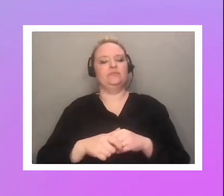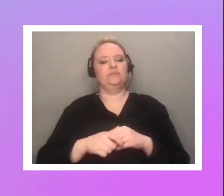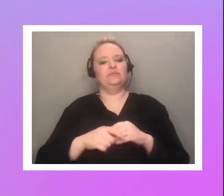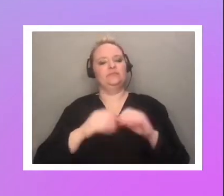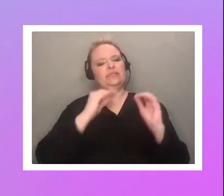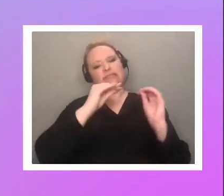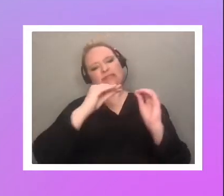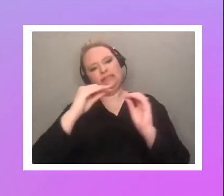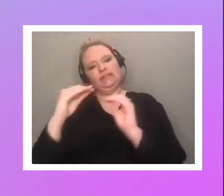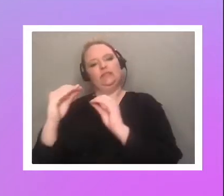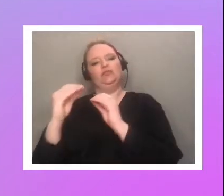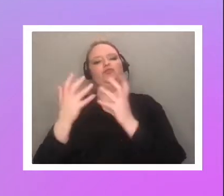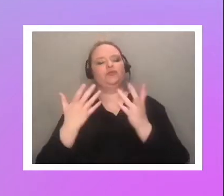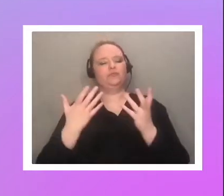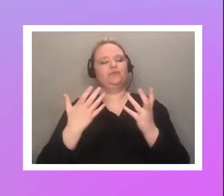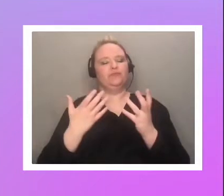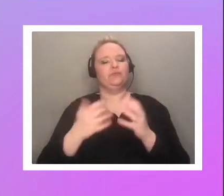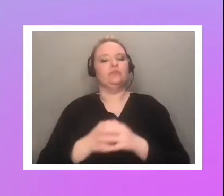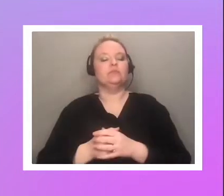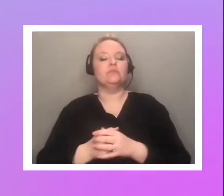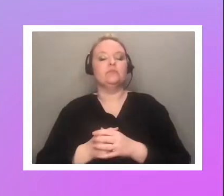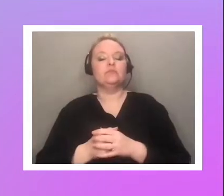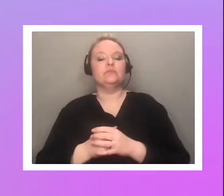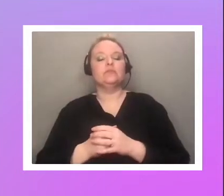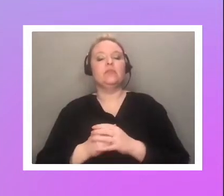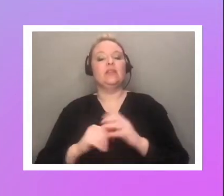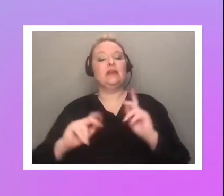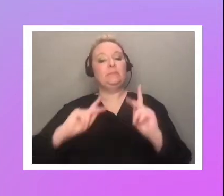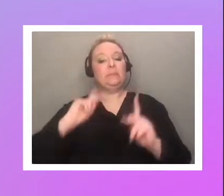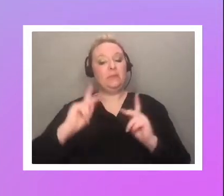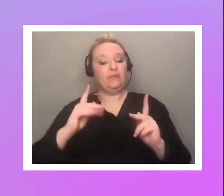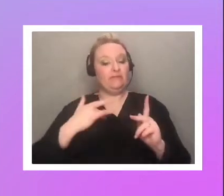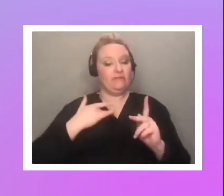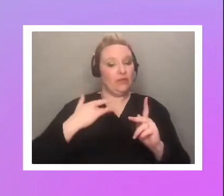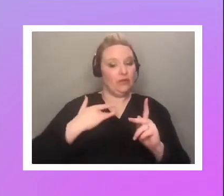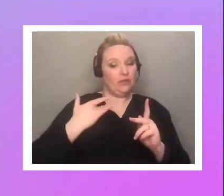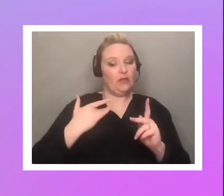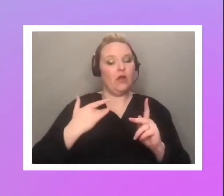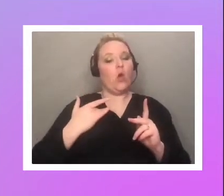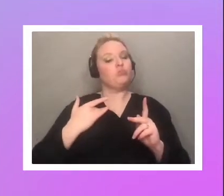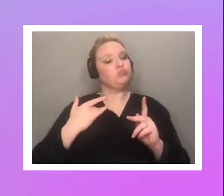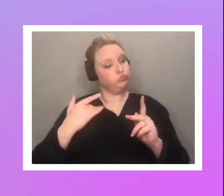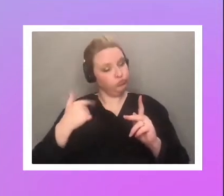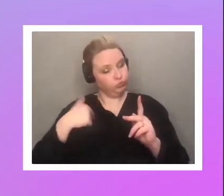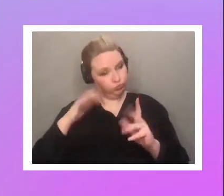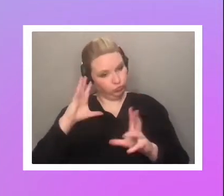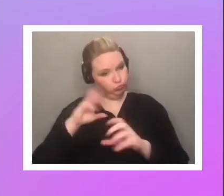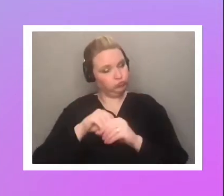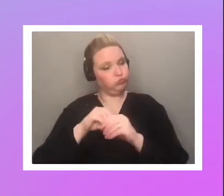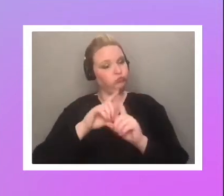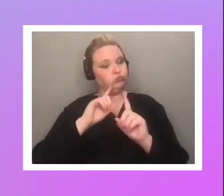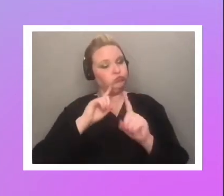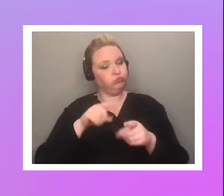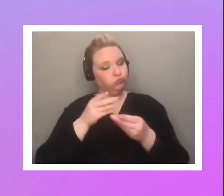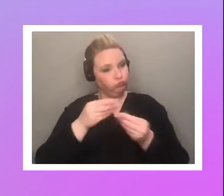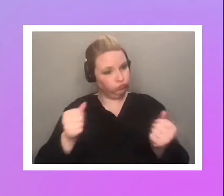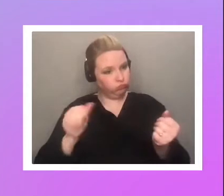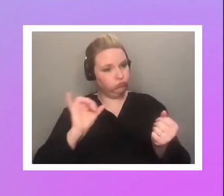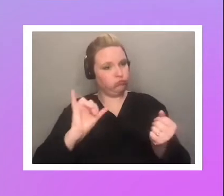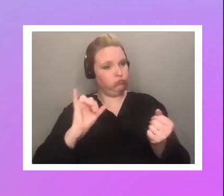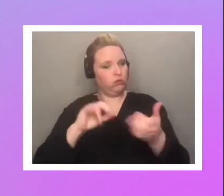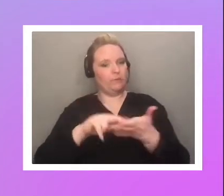to others. So when people feel and know they're a part of a solution, the more they